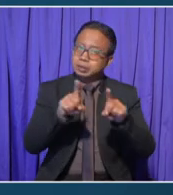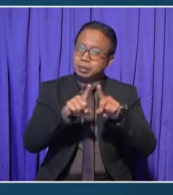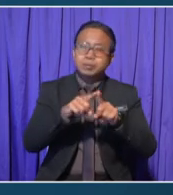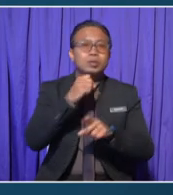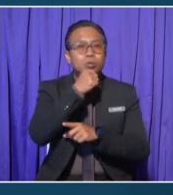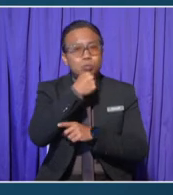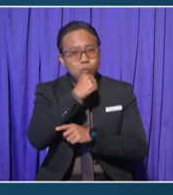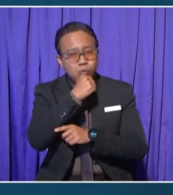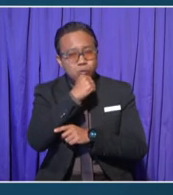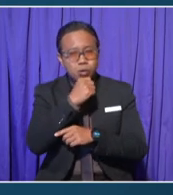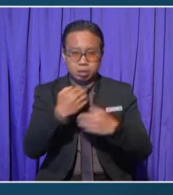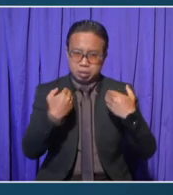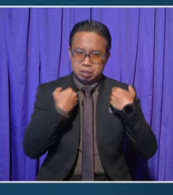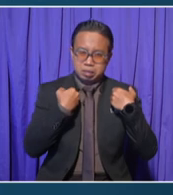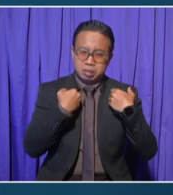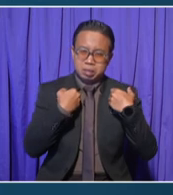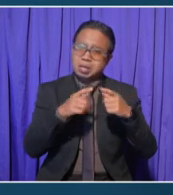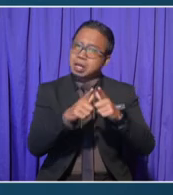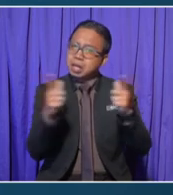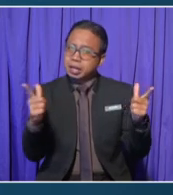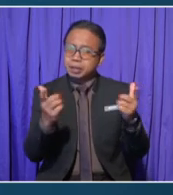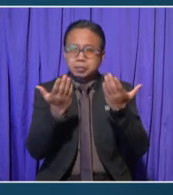age, they have different body weight.